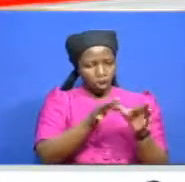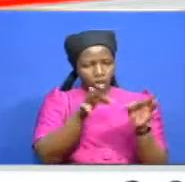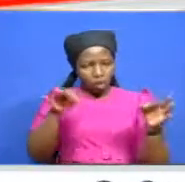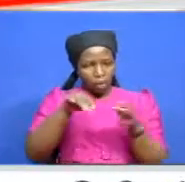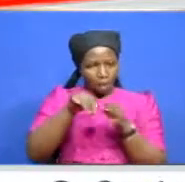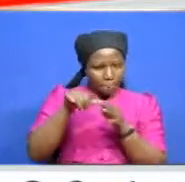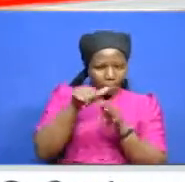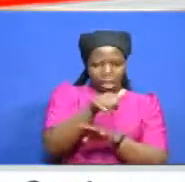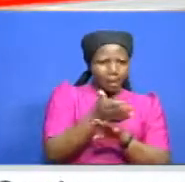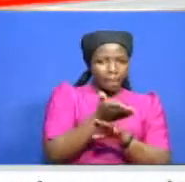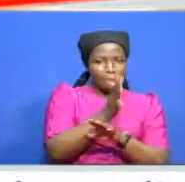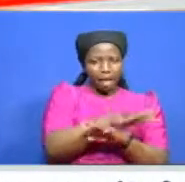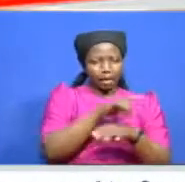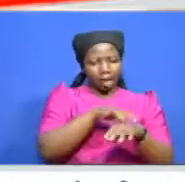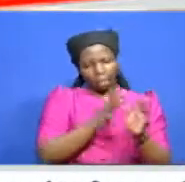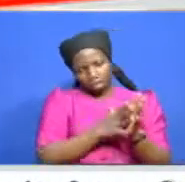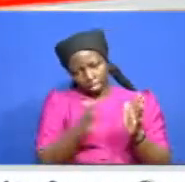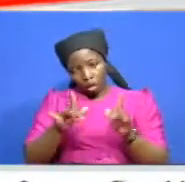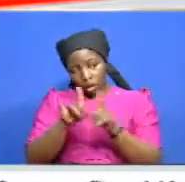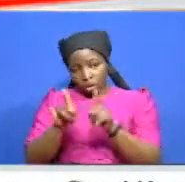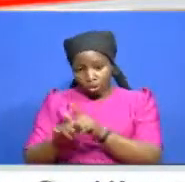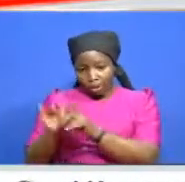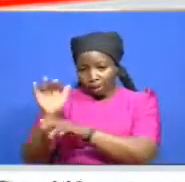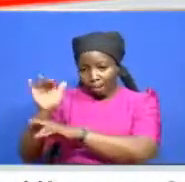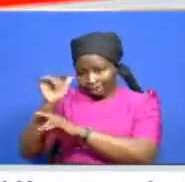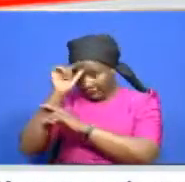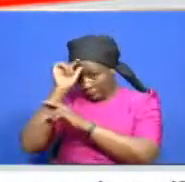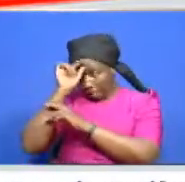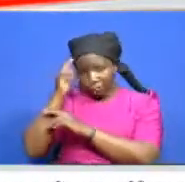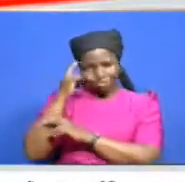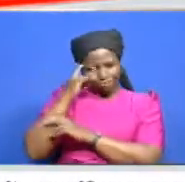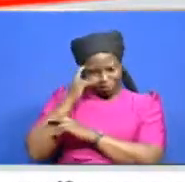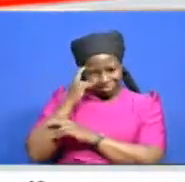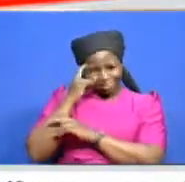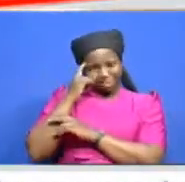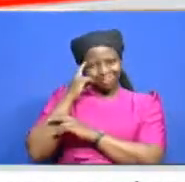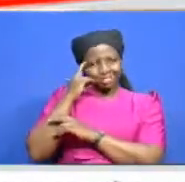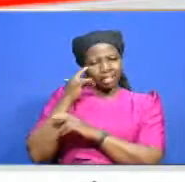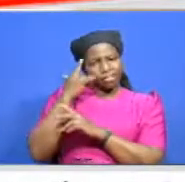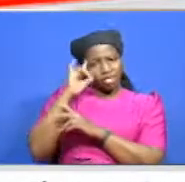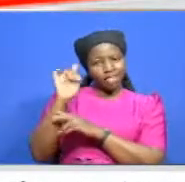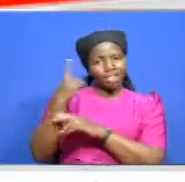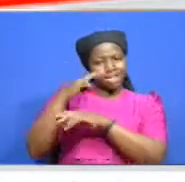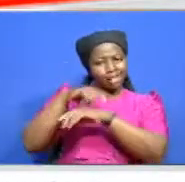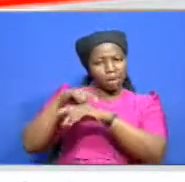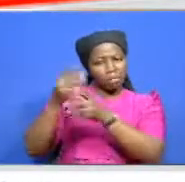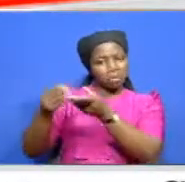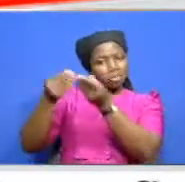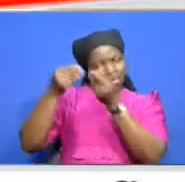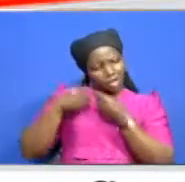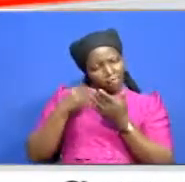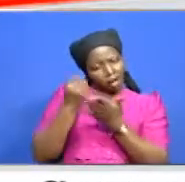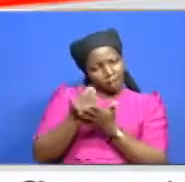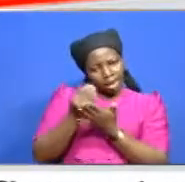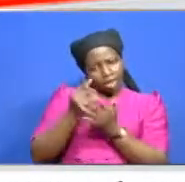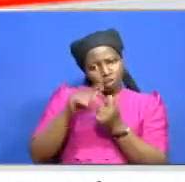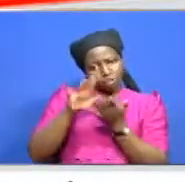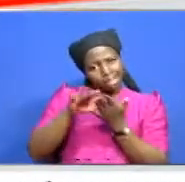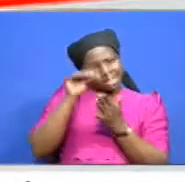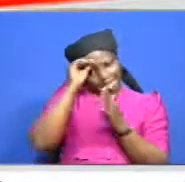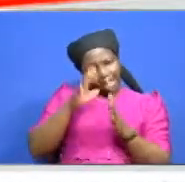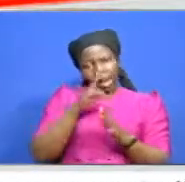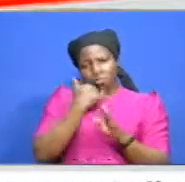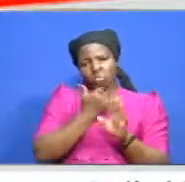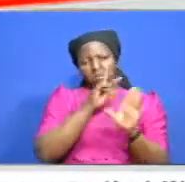have also requested the government to also consider for the very first time to provide capitation to learners attending private